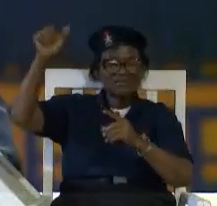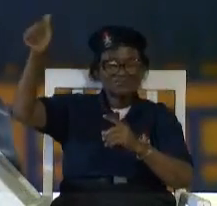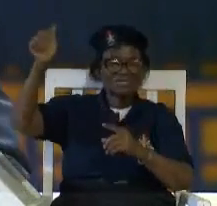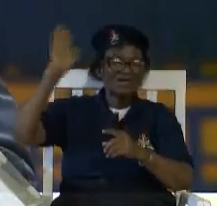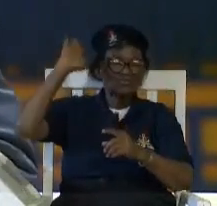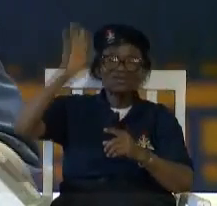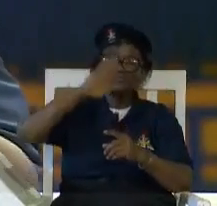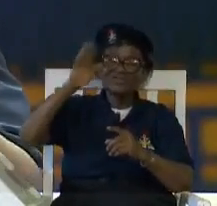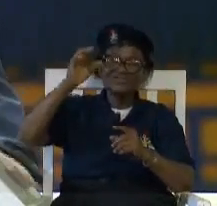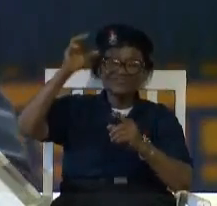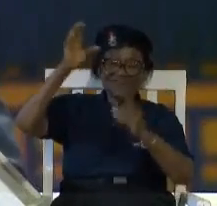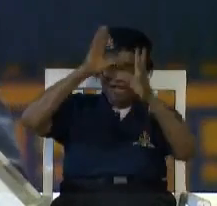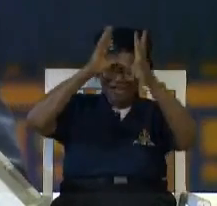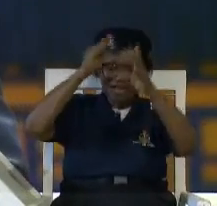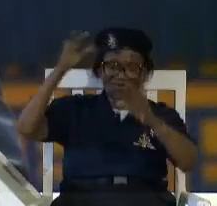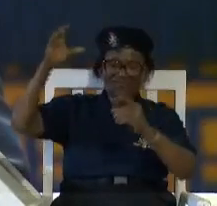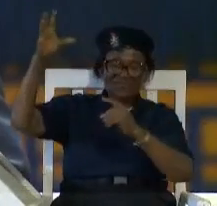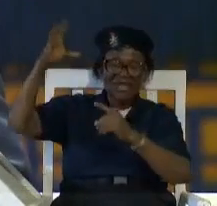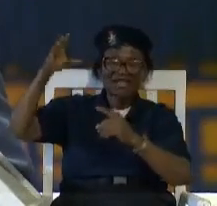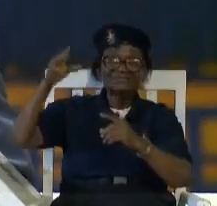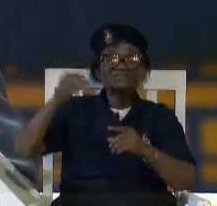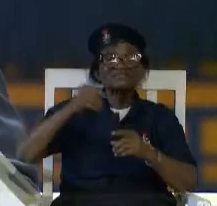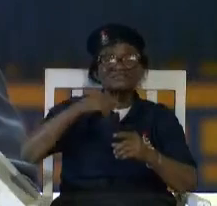He said, this perfect light.